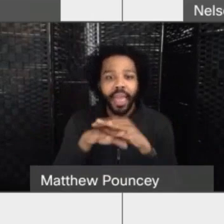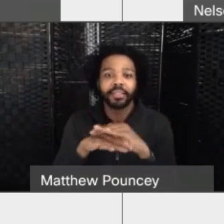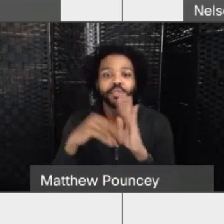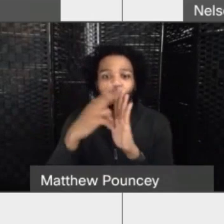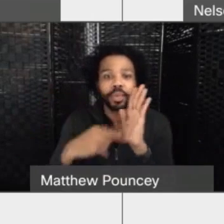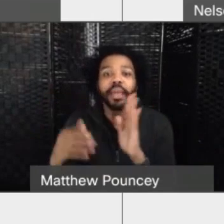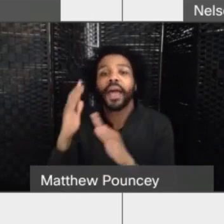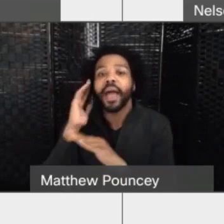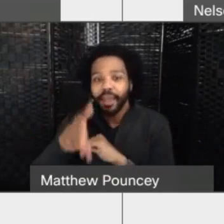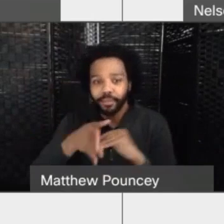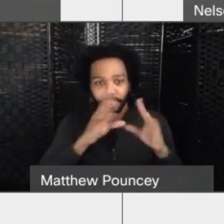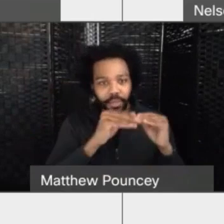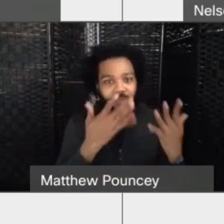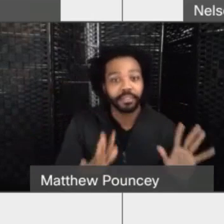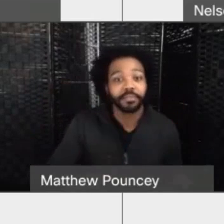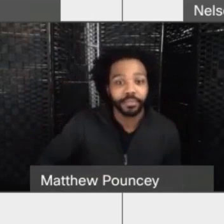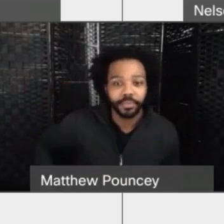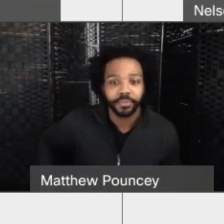after.